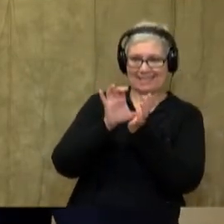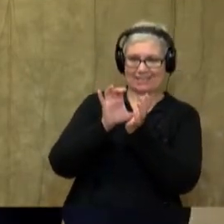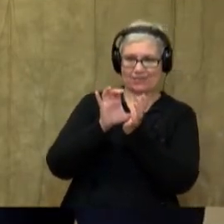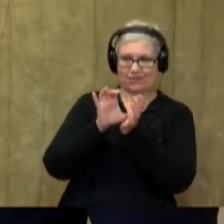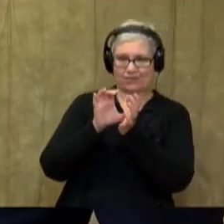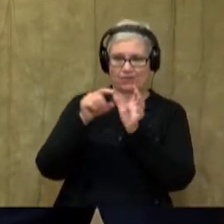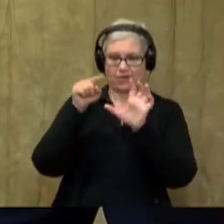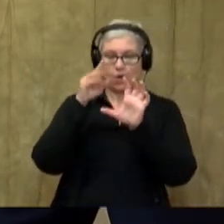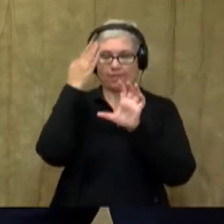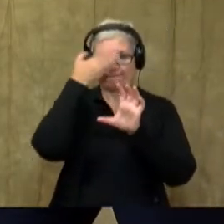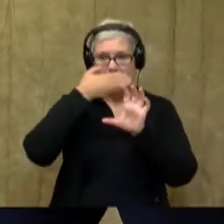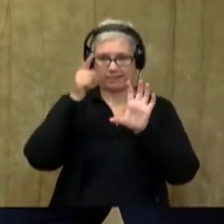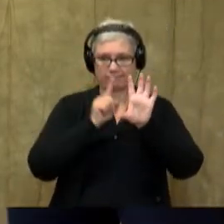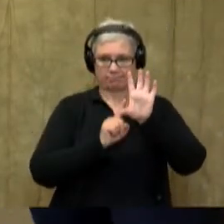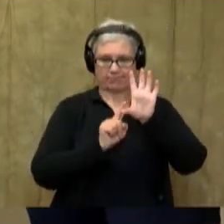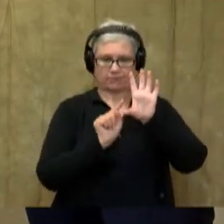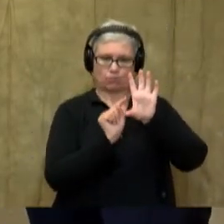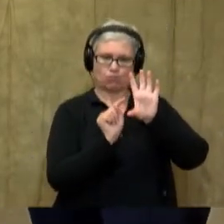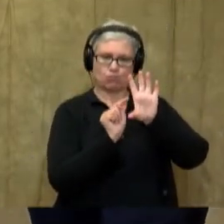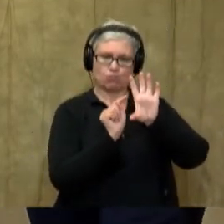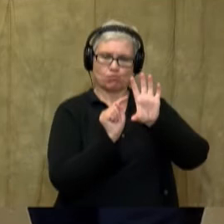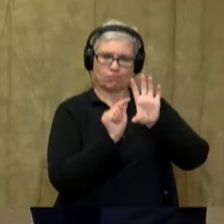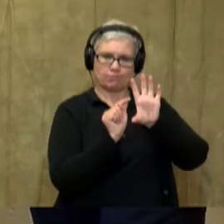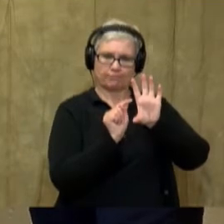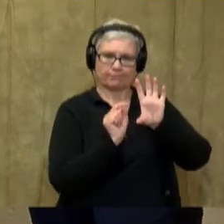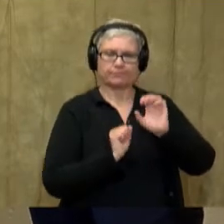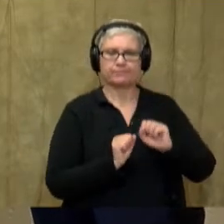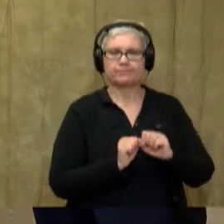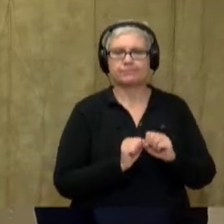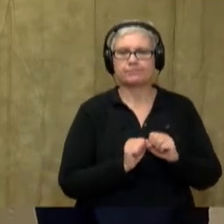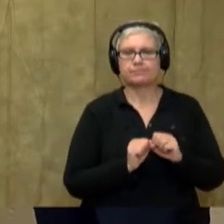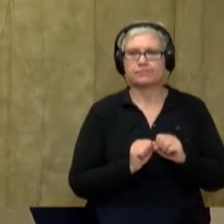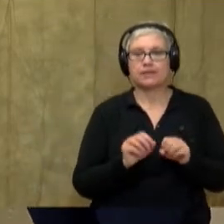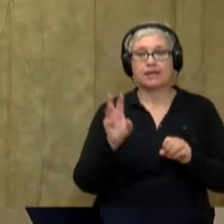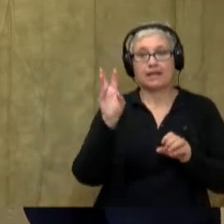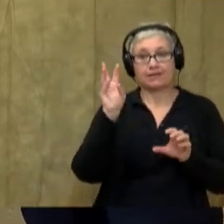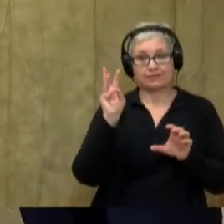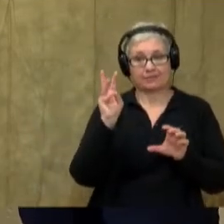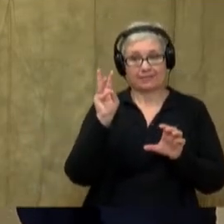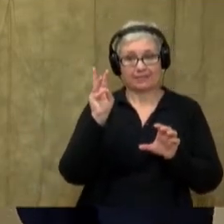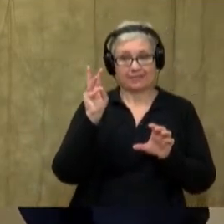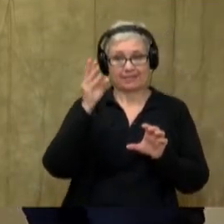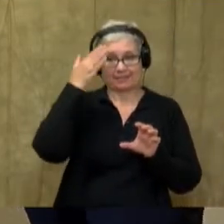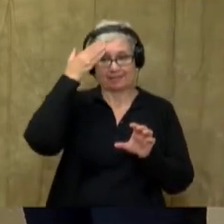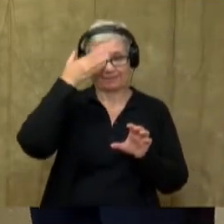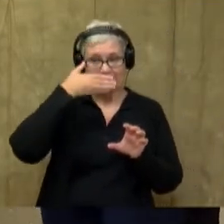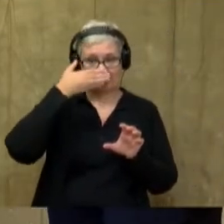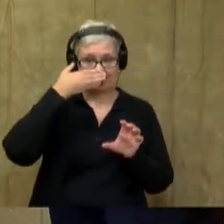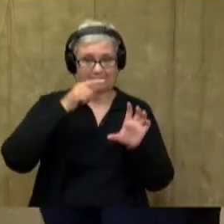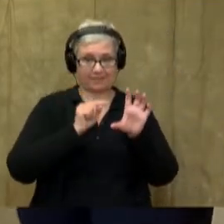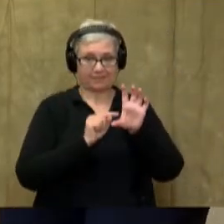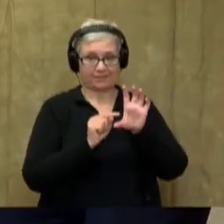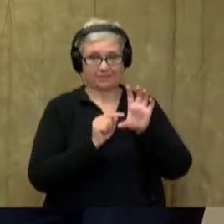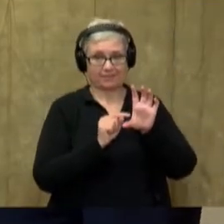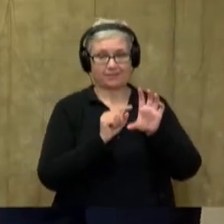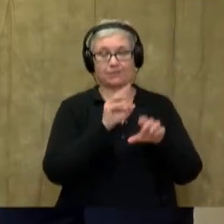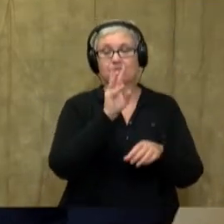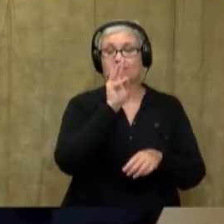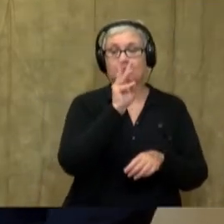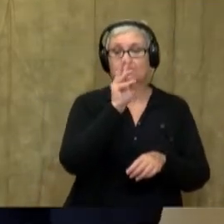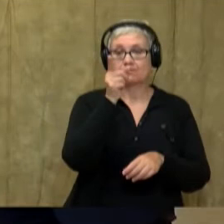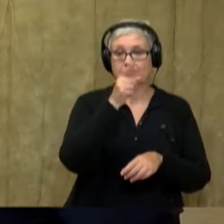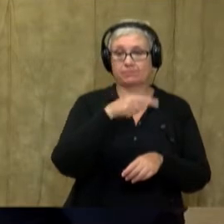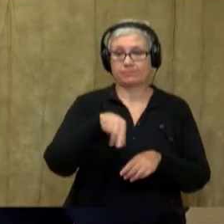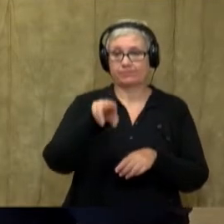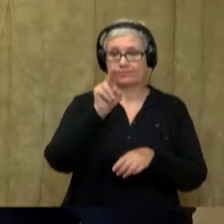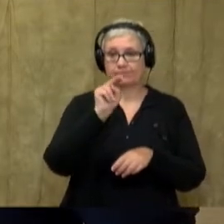on each face. And because I have 6 faces, and I'm talking about the center square, the expression that we come up